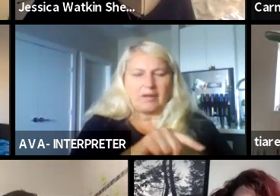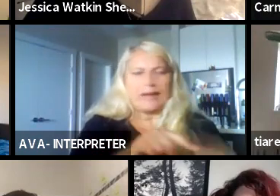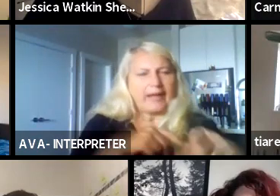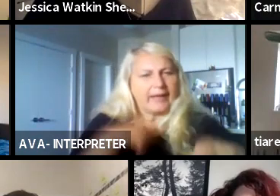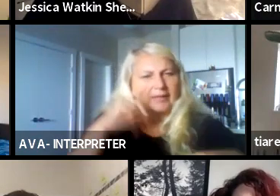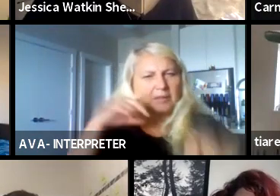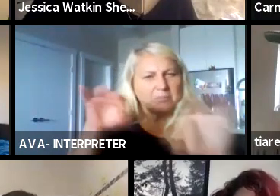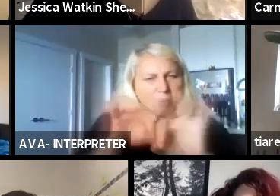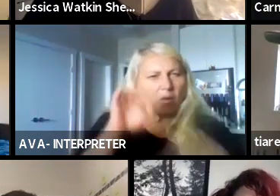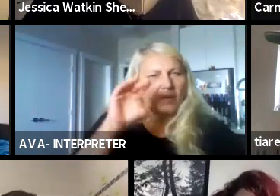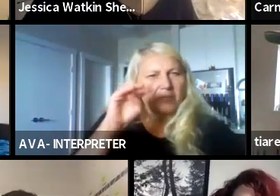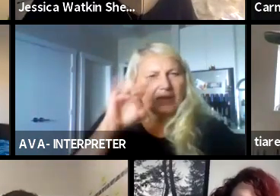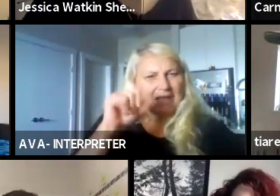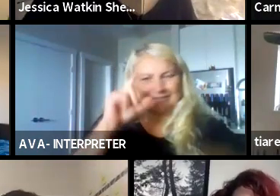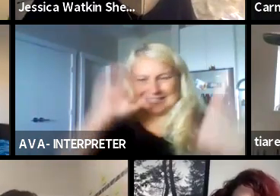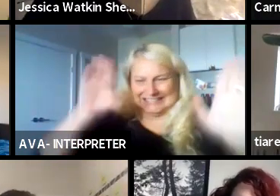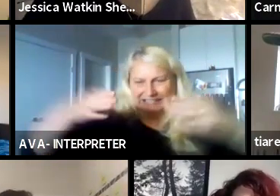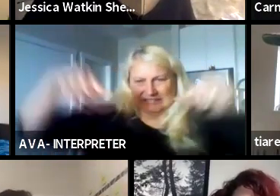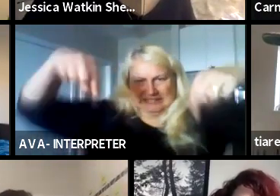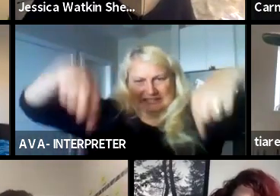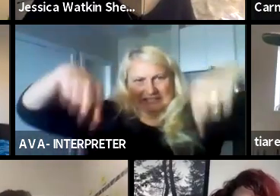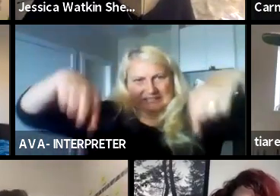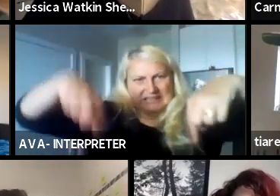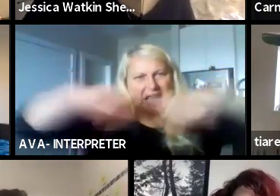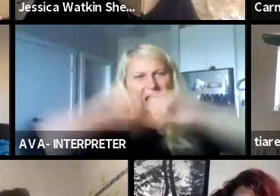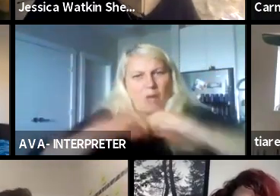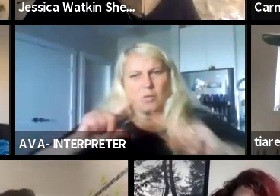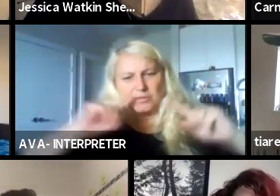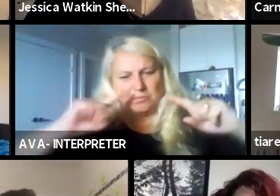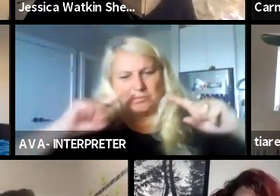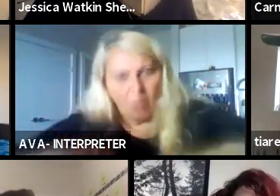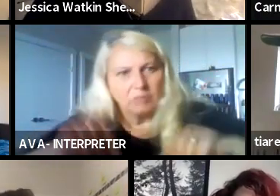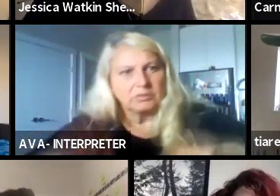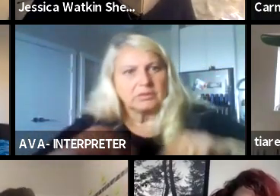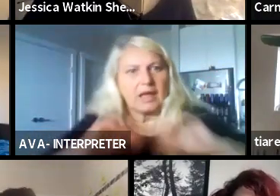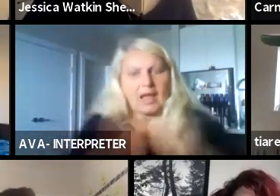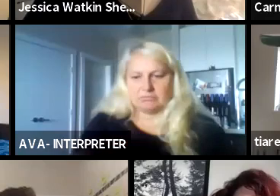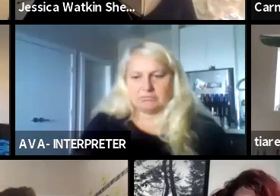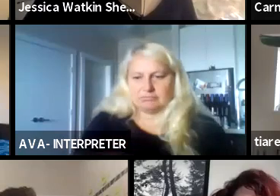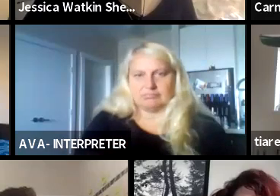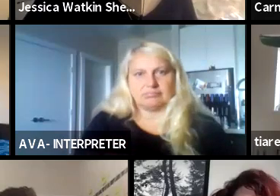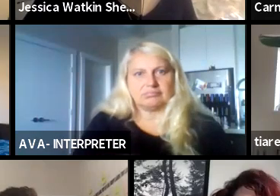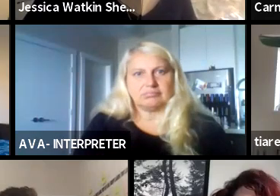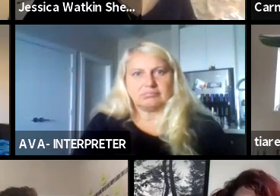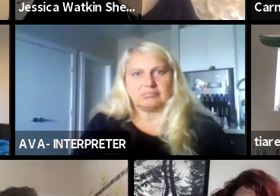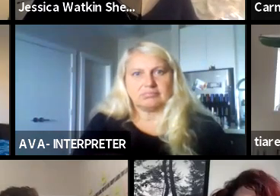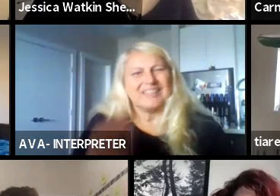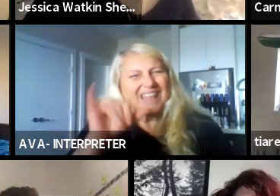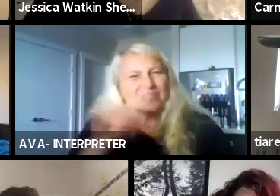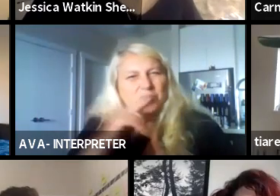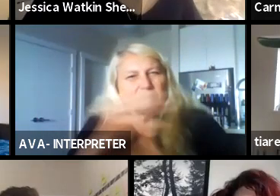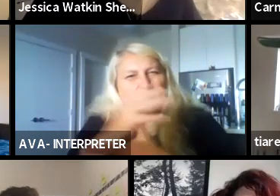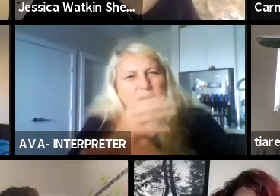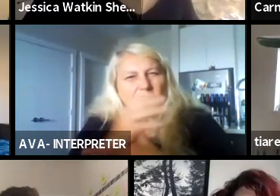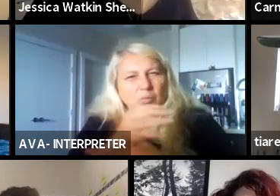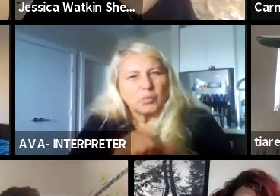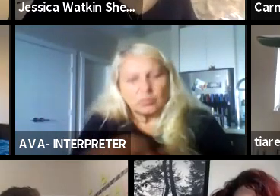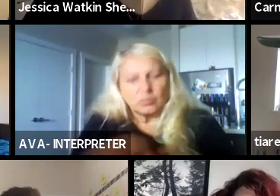activated towards responsive relationship as feeling so fruitful and so core to the work that is happening